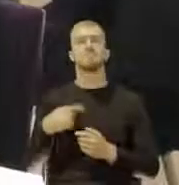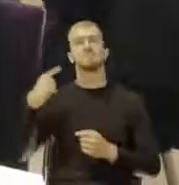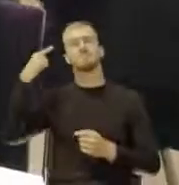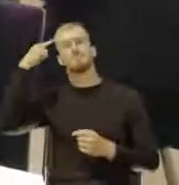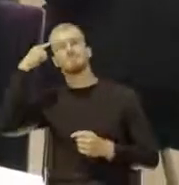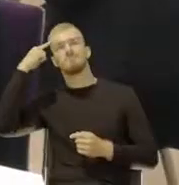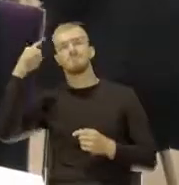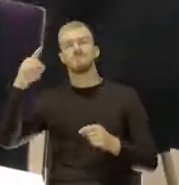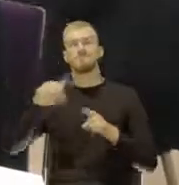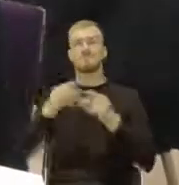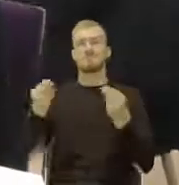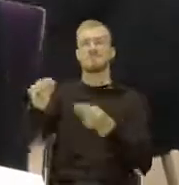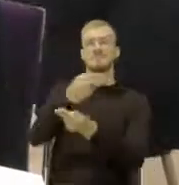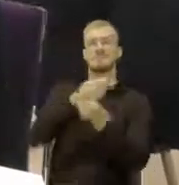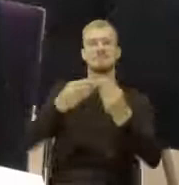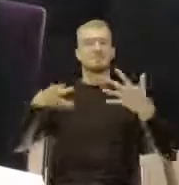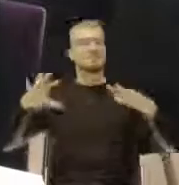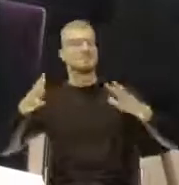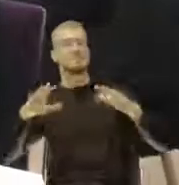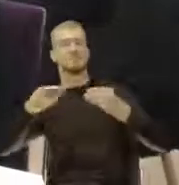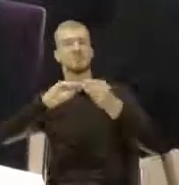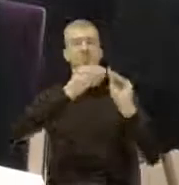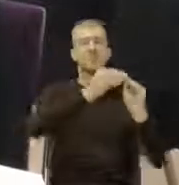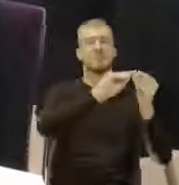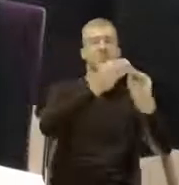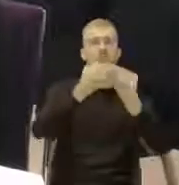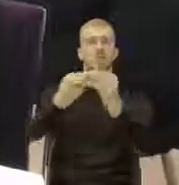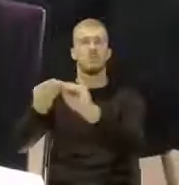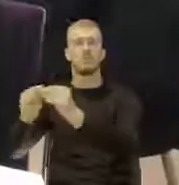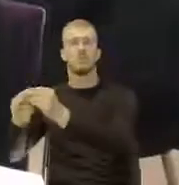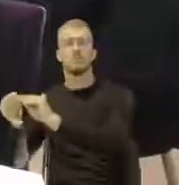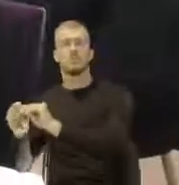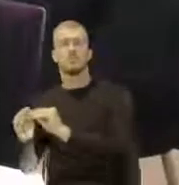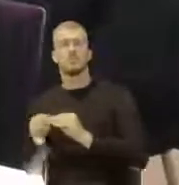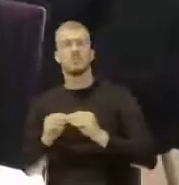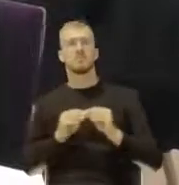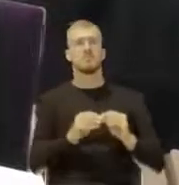window of opportunity to make a real change regarding